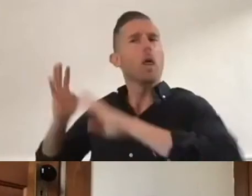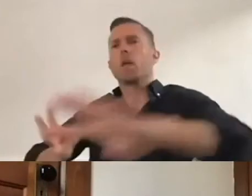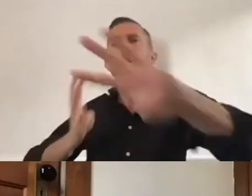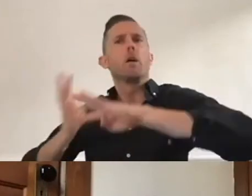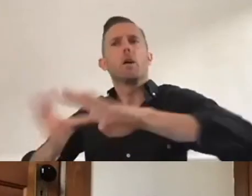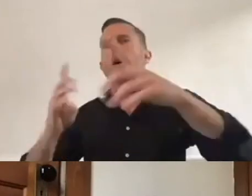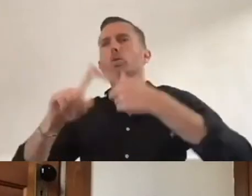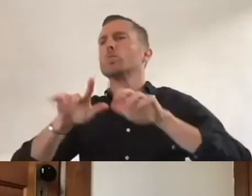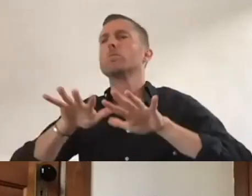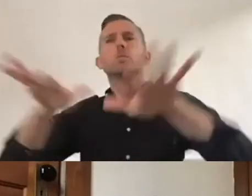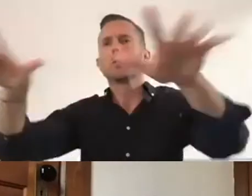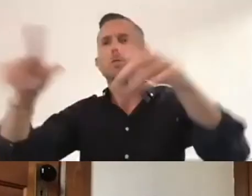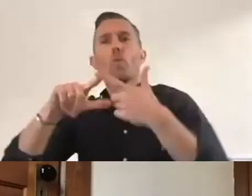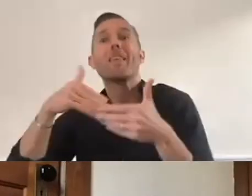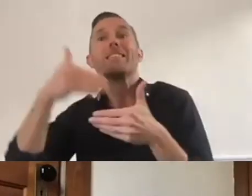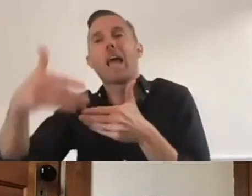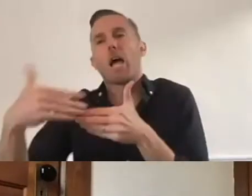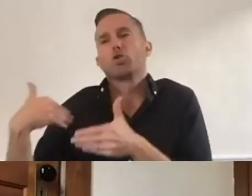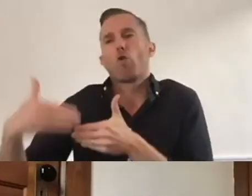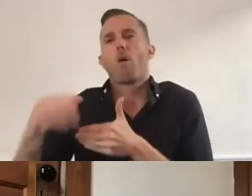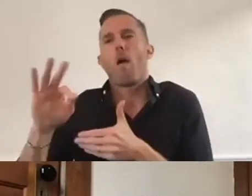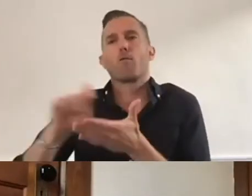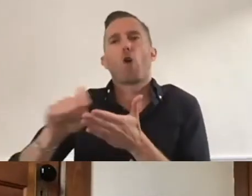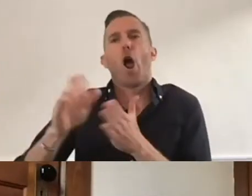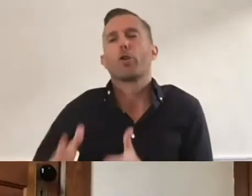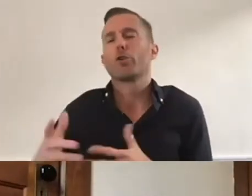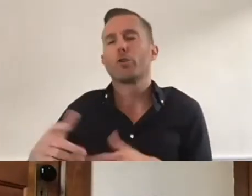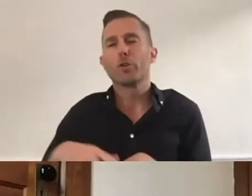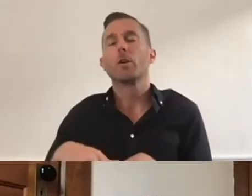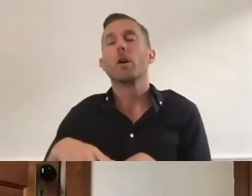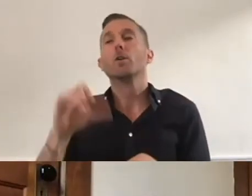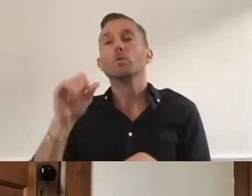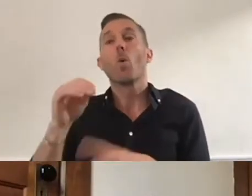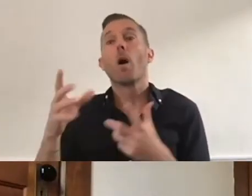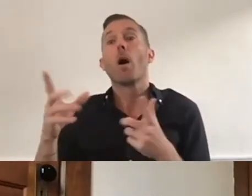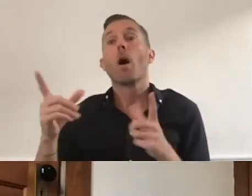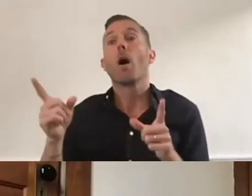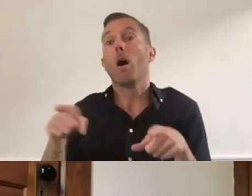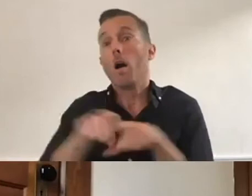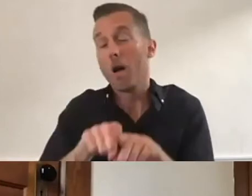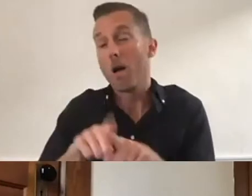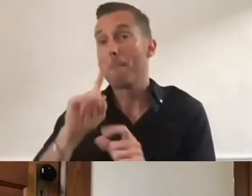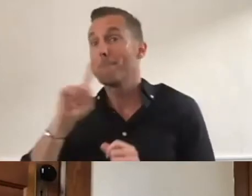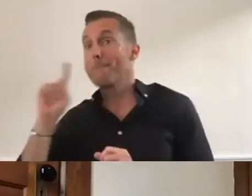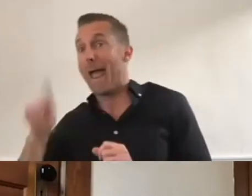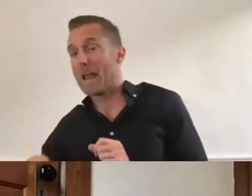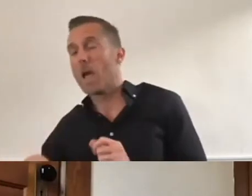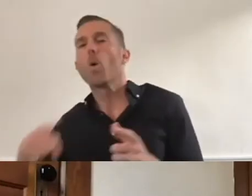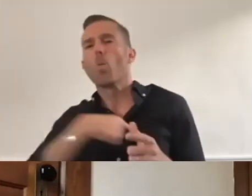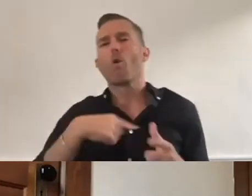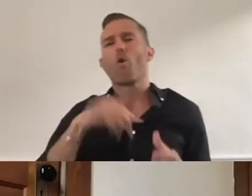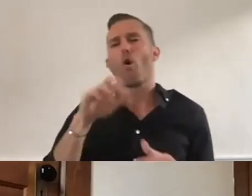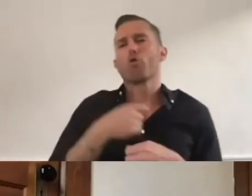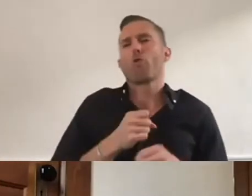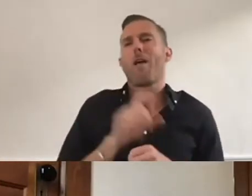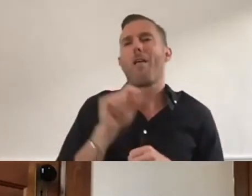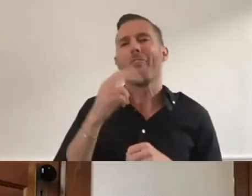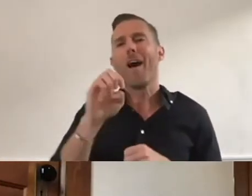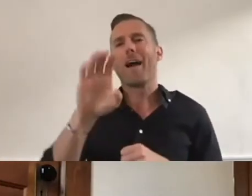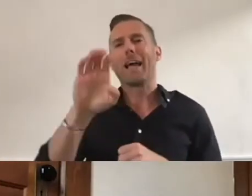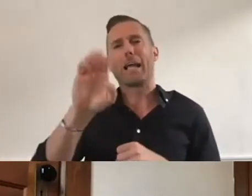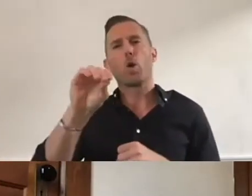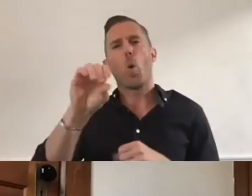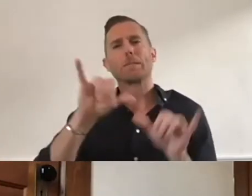of showrunners, so that in addition to mandates, you also are creating sort of the ecosystem in